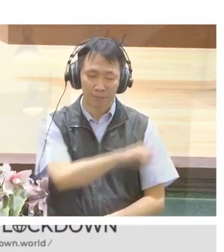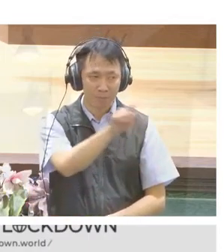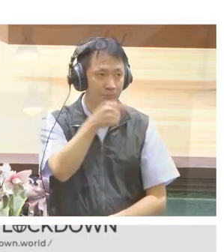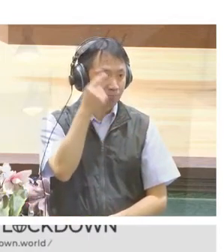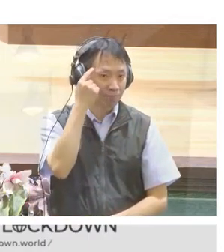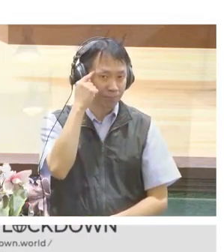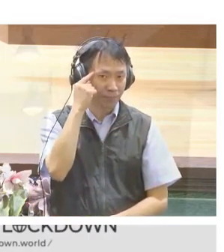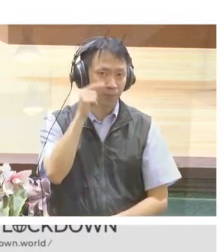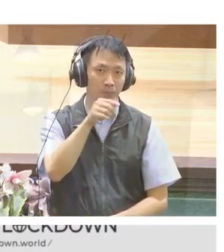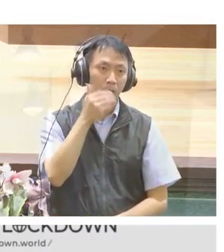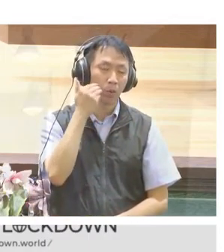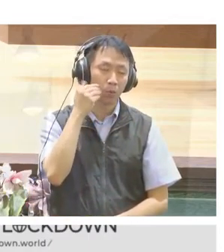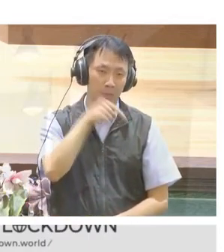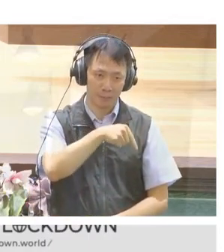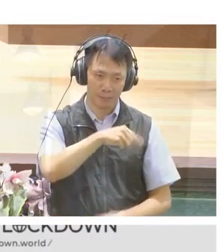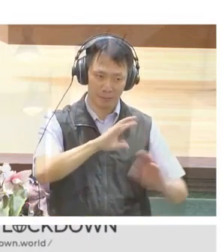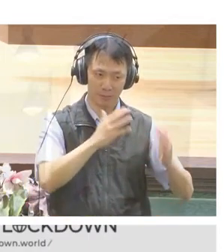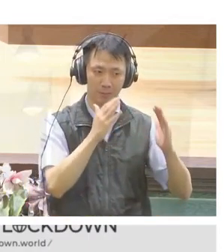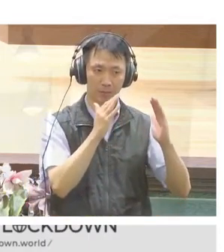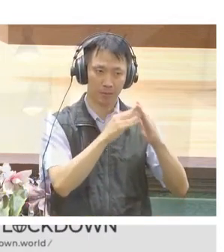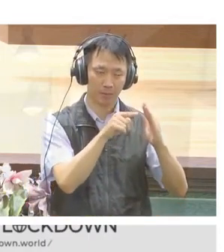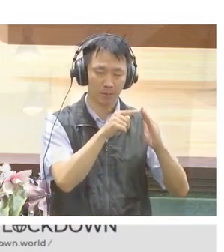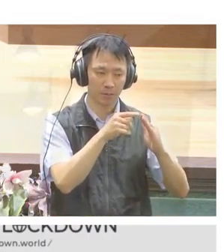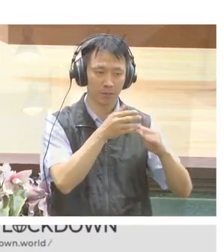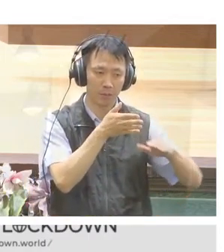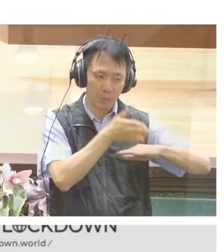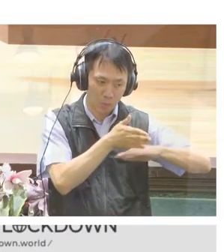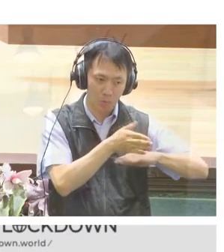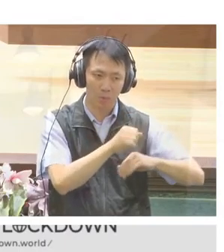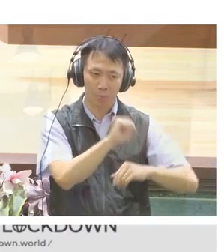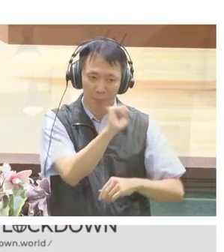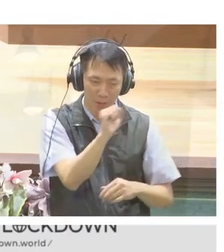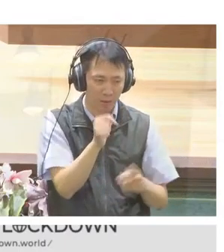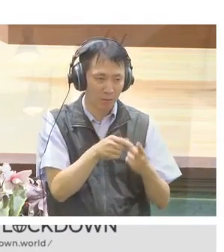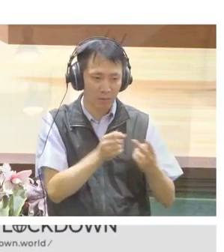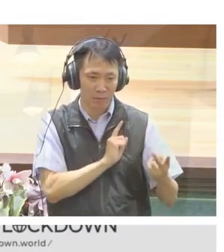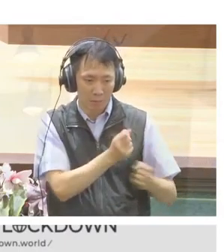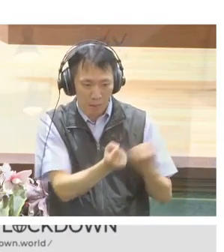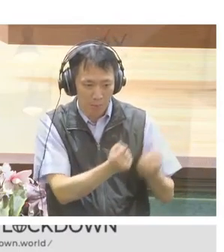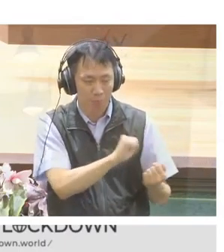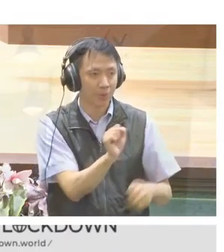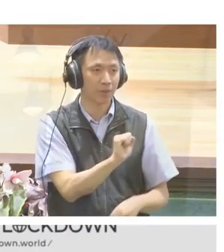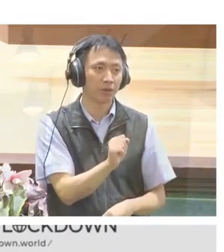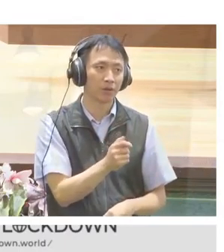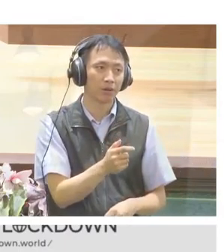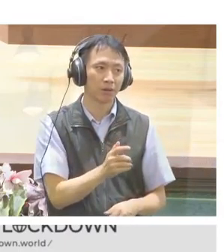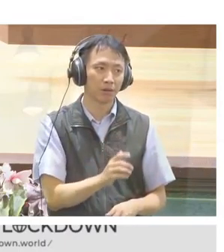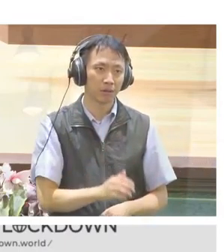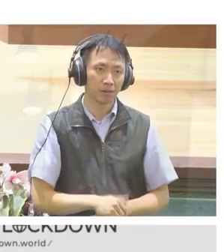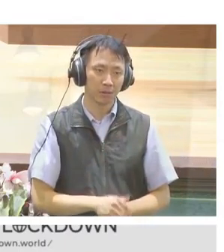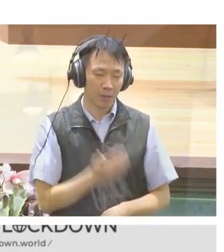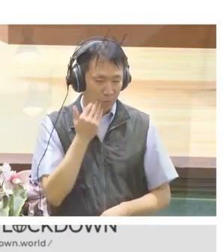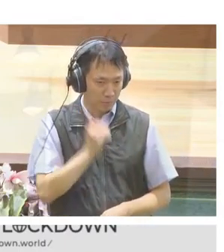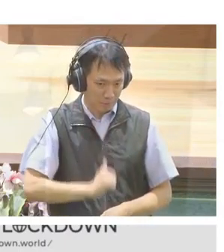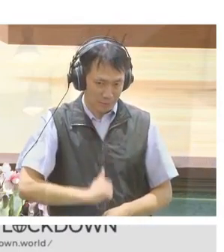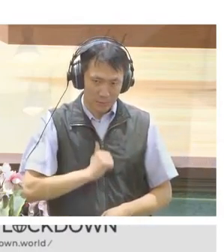particular damage to rights, but there were some real specific instances here. We had, within the first week of that